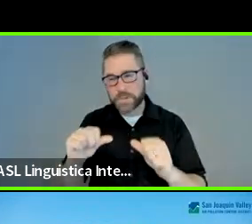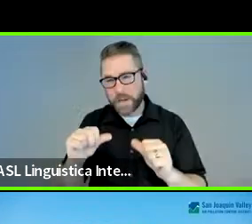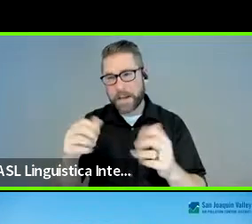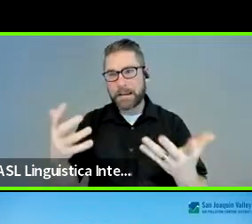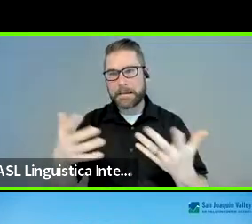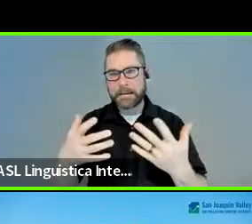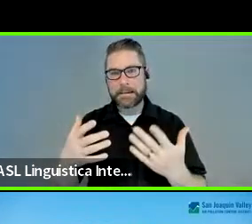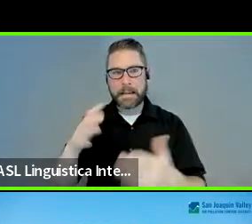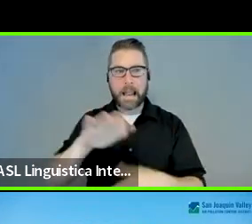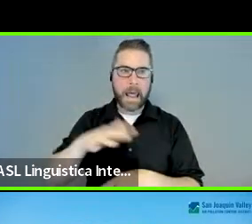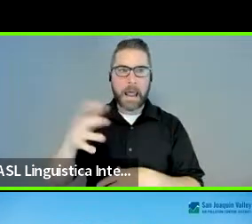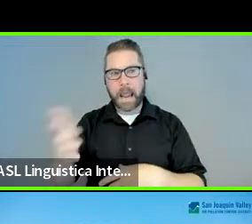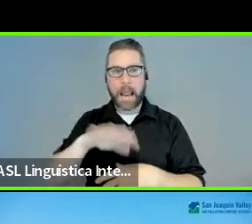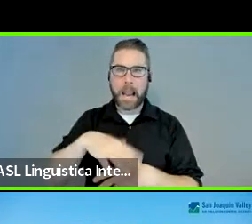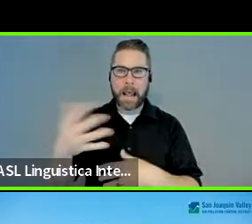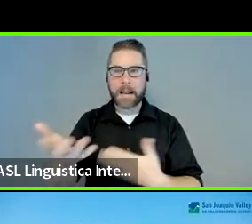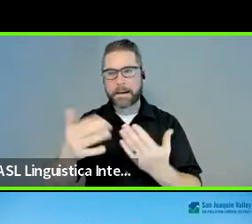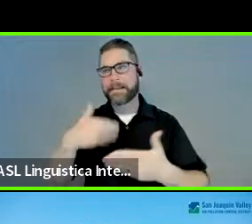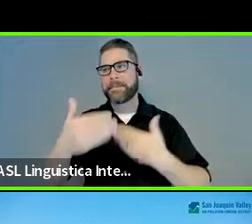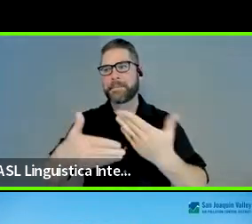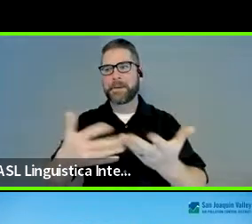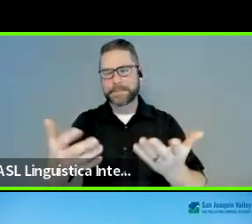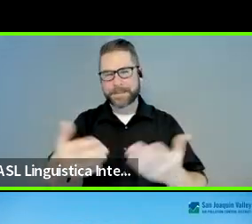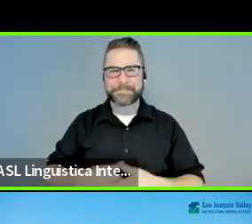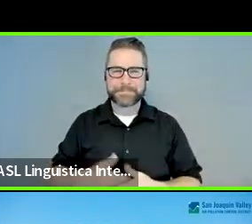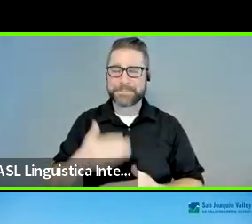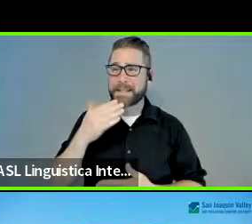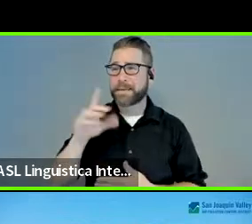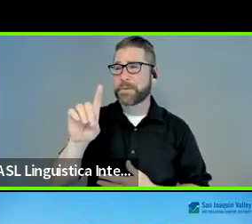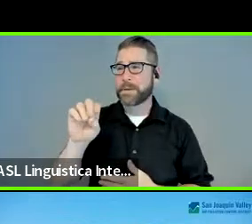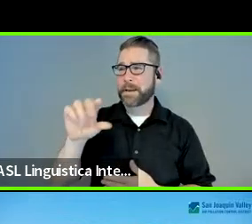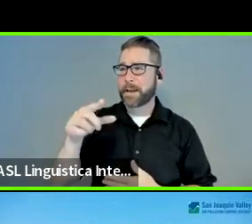been back and forth with that process. And thank you, Douglas, for understanding.